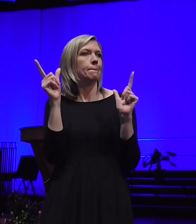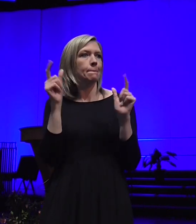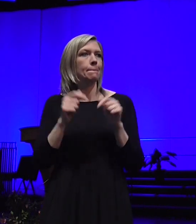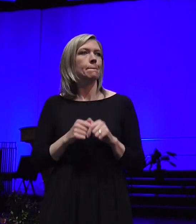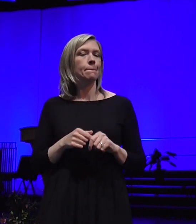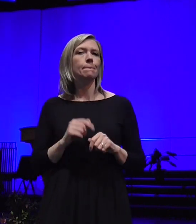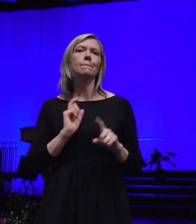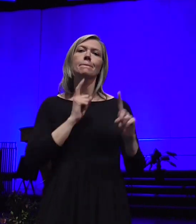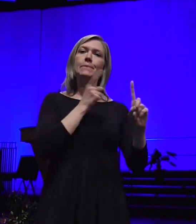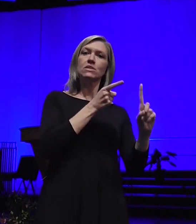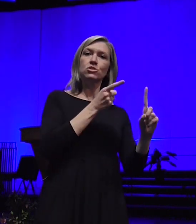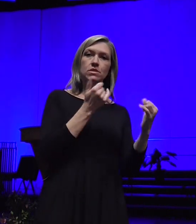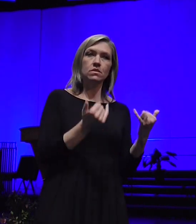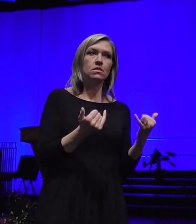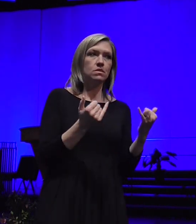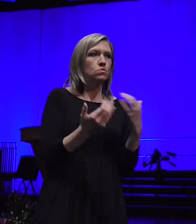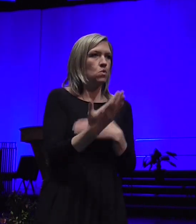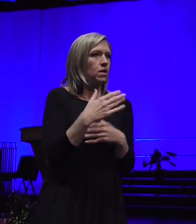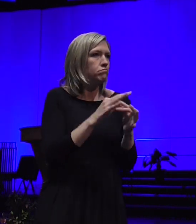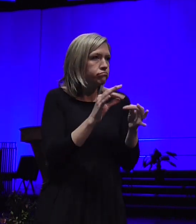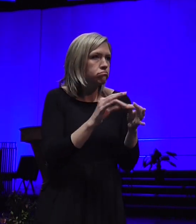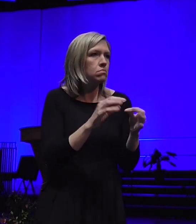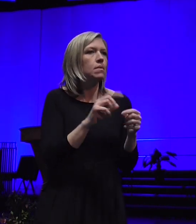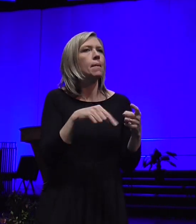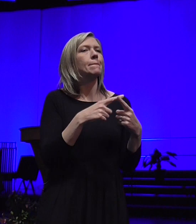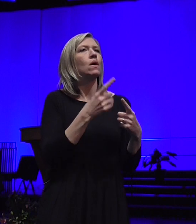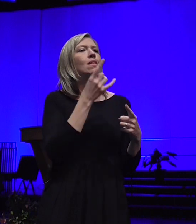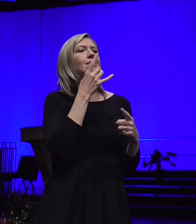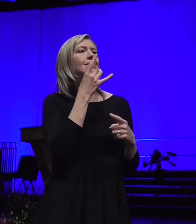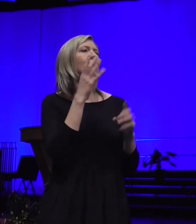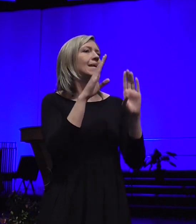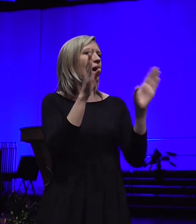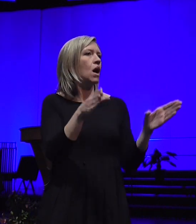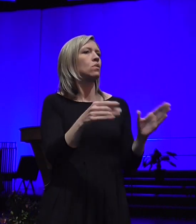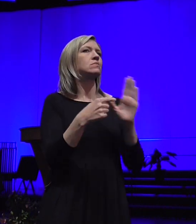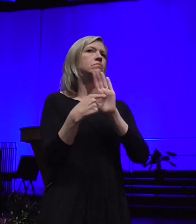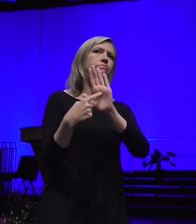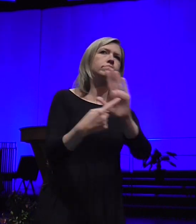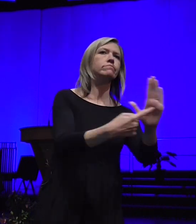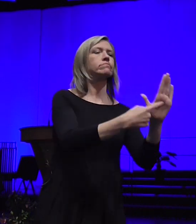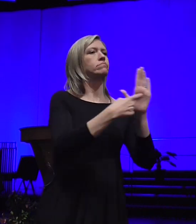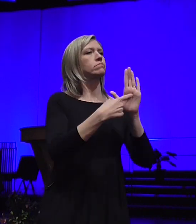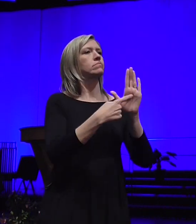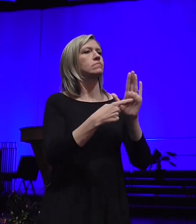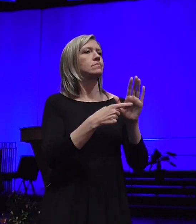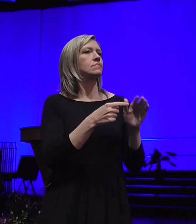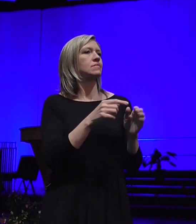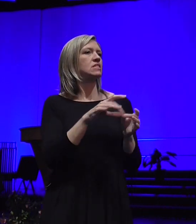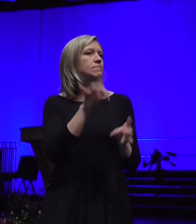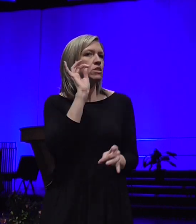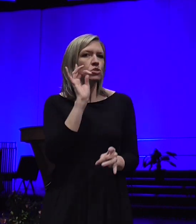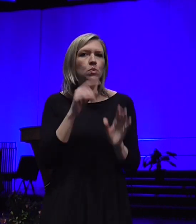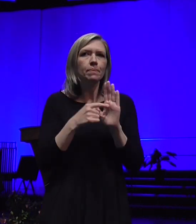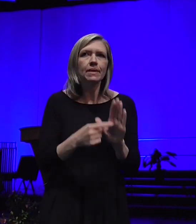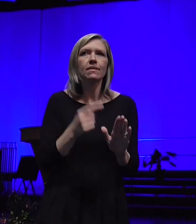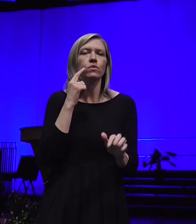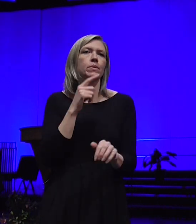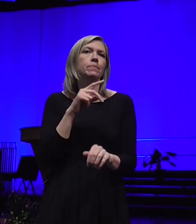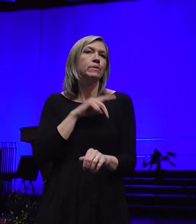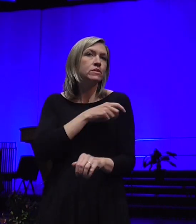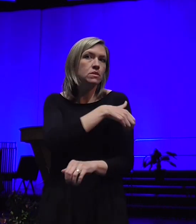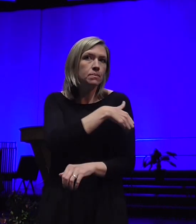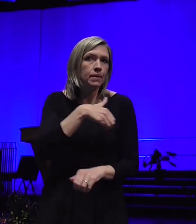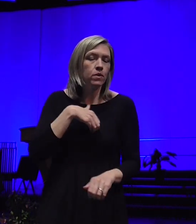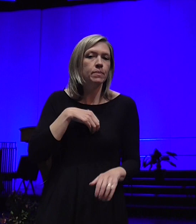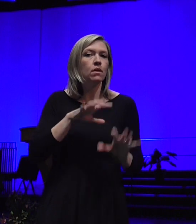We said our mission this morning, to be a lighthouse, to serve as a spiritual beacon for personal empowerment